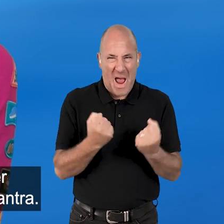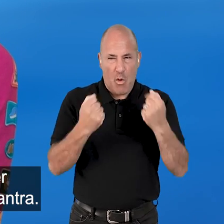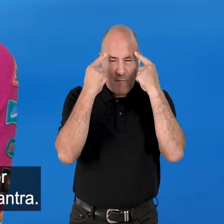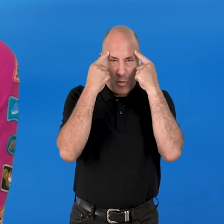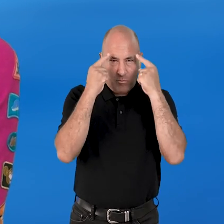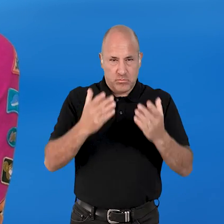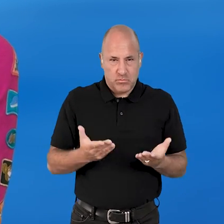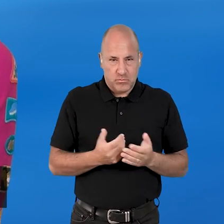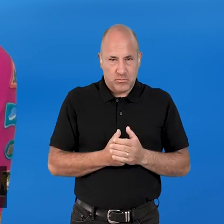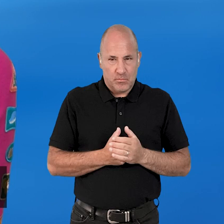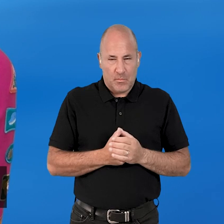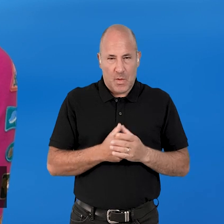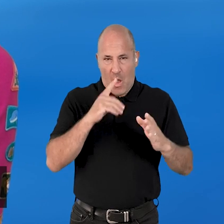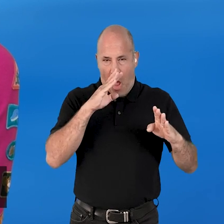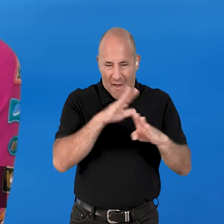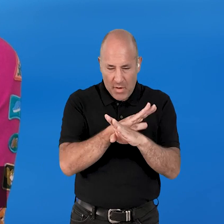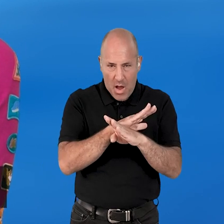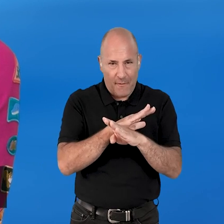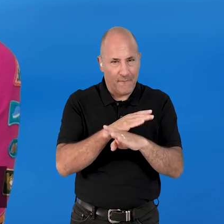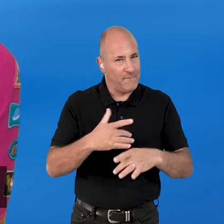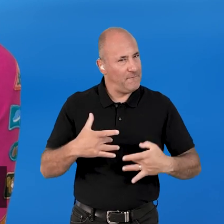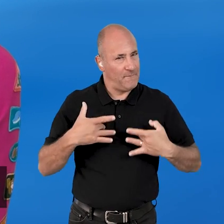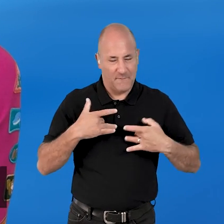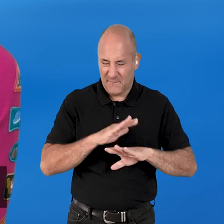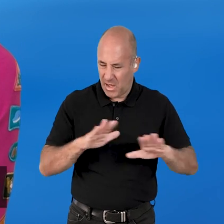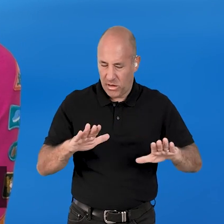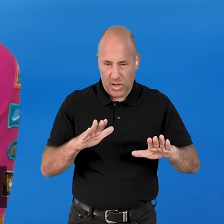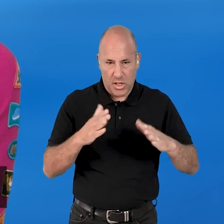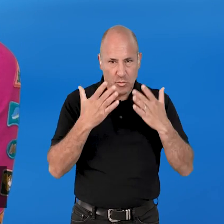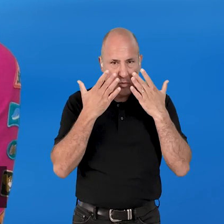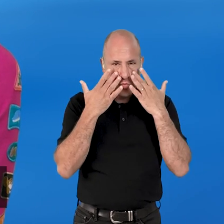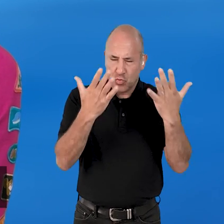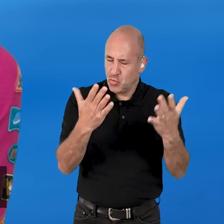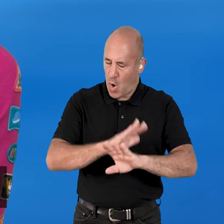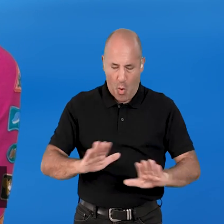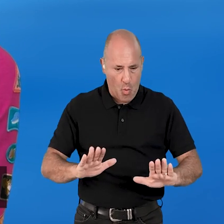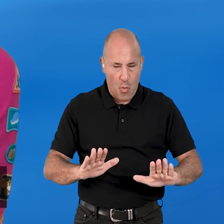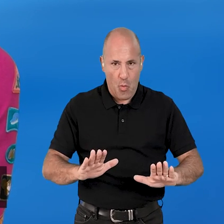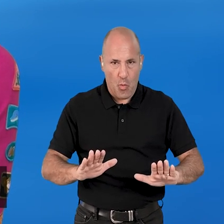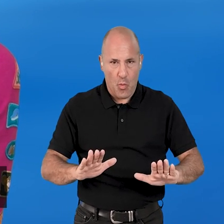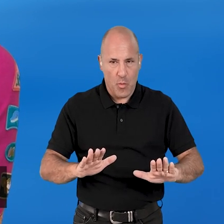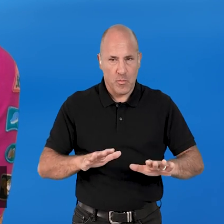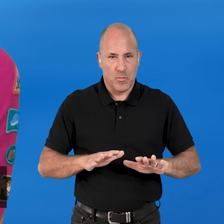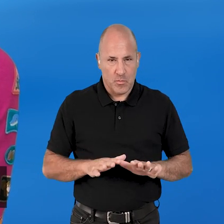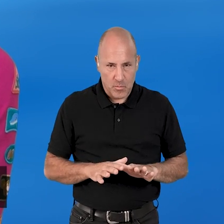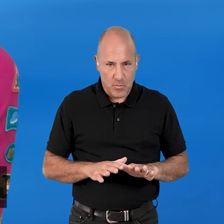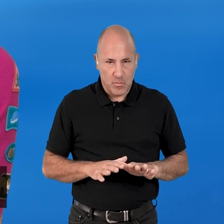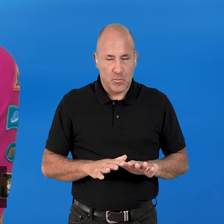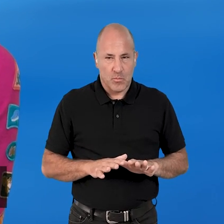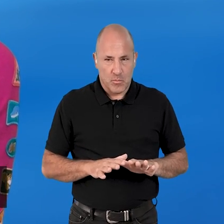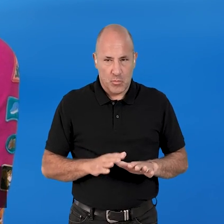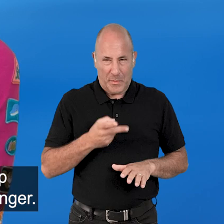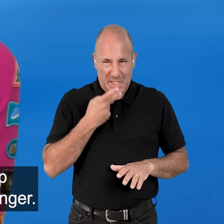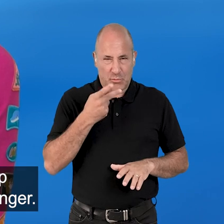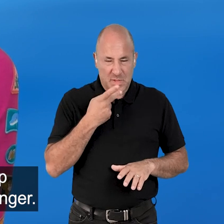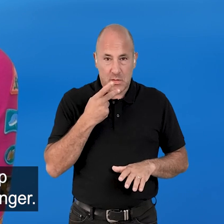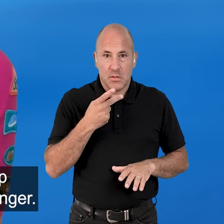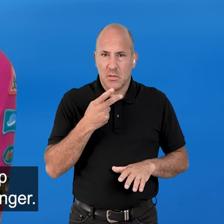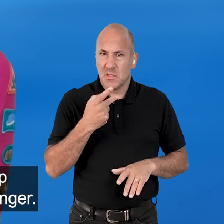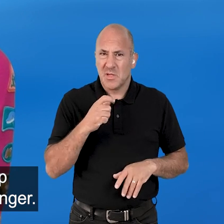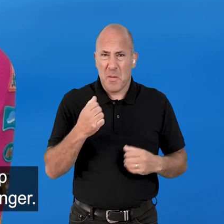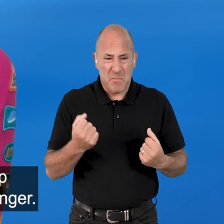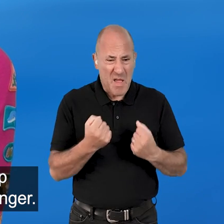mantra. Conceal it, don't feel it, don't let it show. But